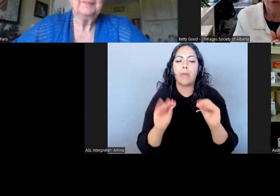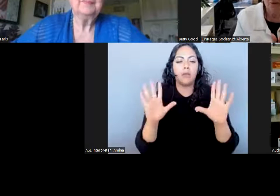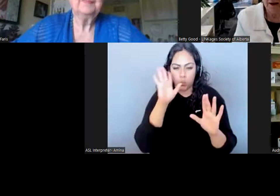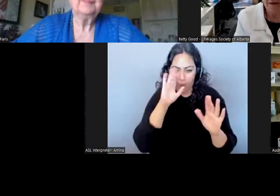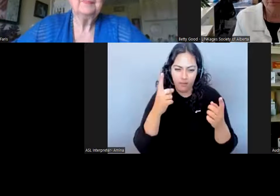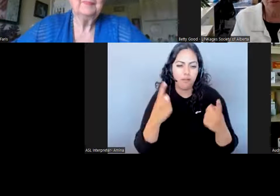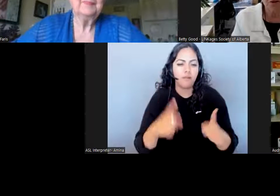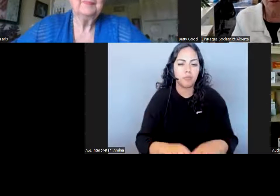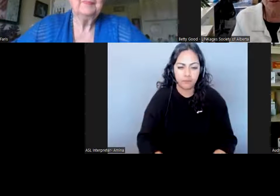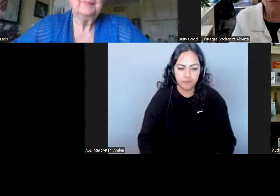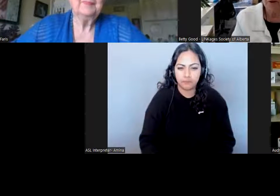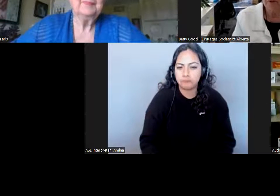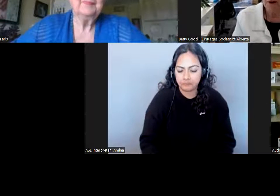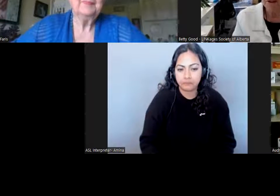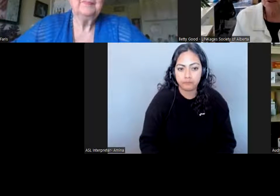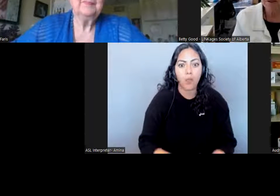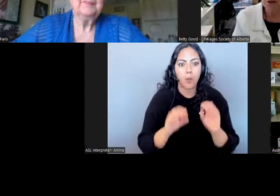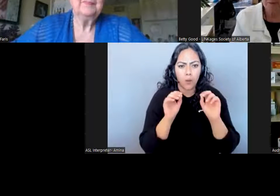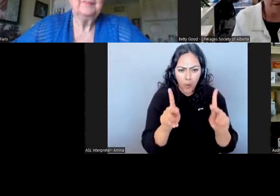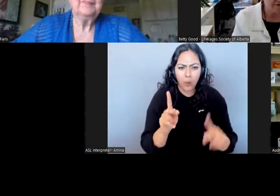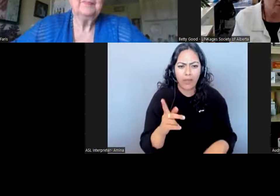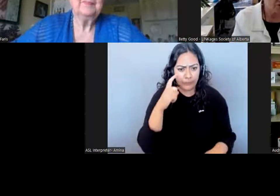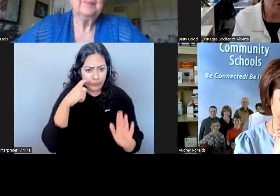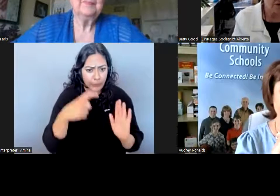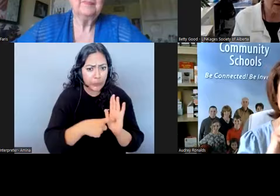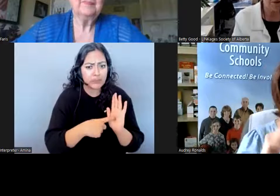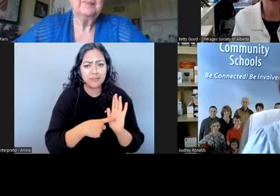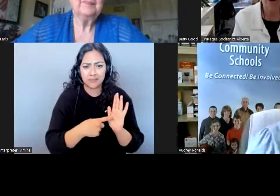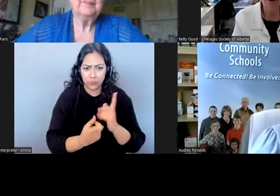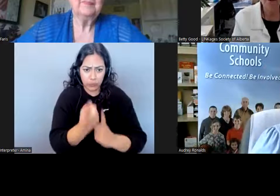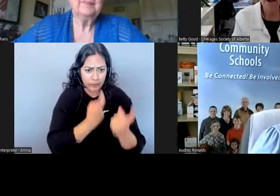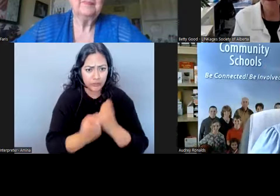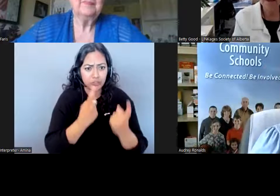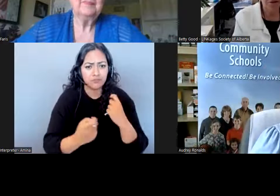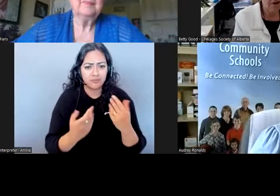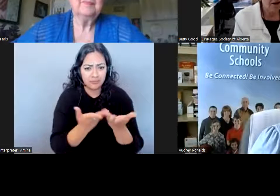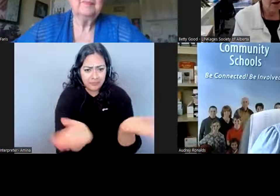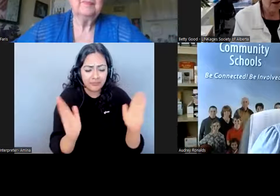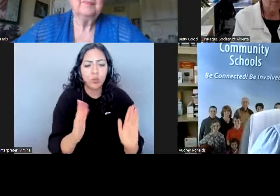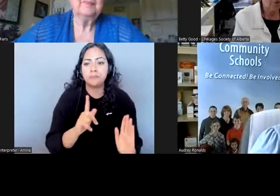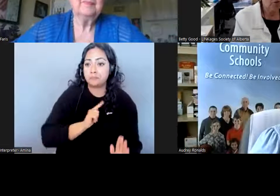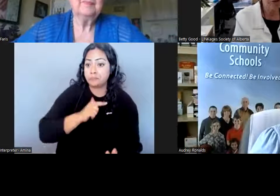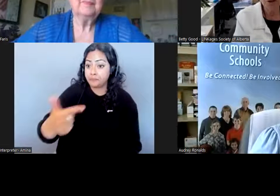Okay, I'm sure some of you have questions. So Benedict, I'm going to hand it over to you to answer